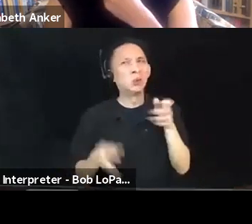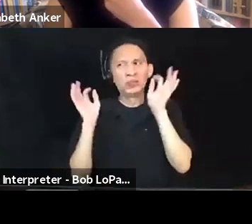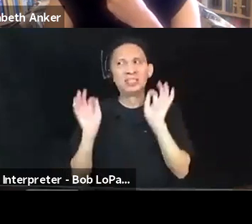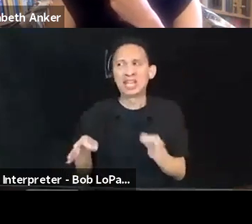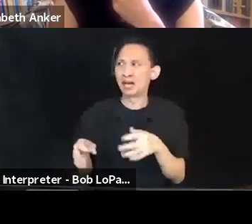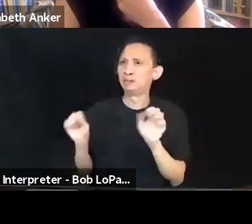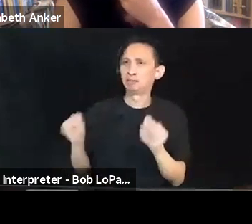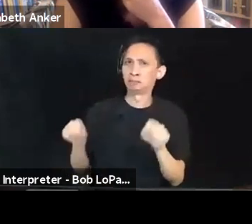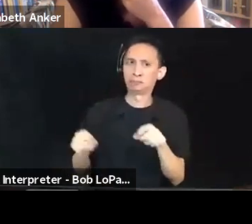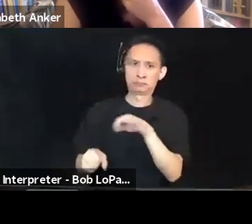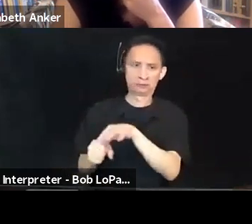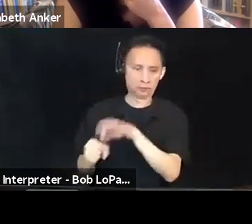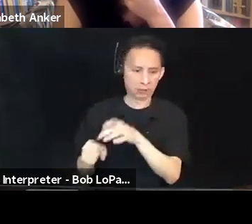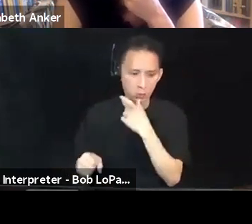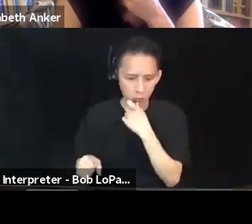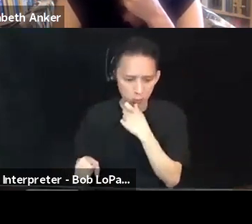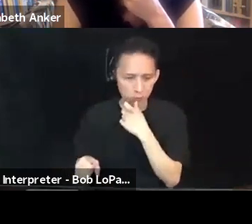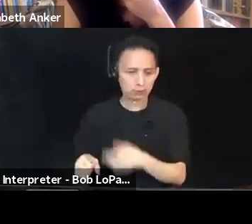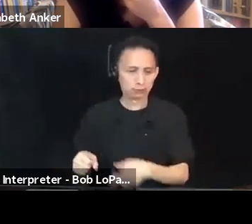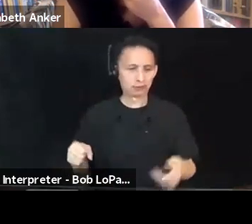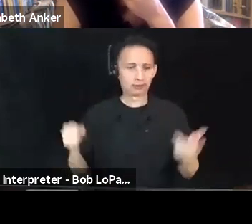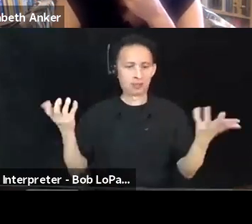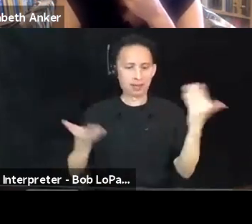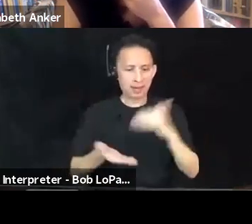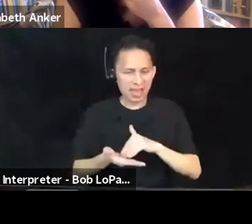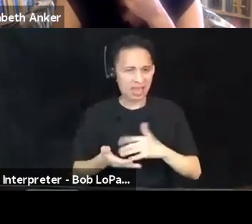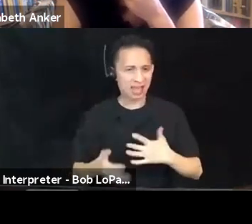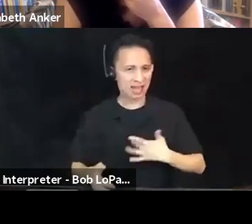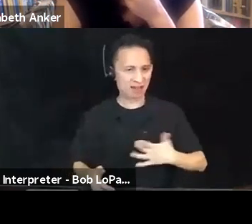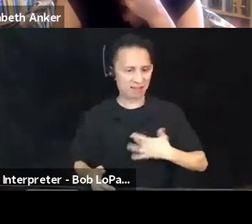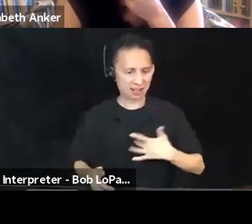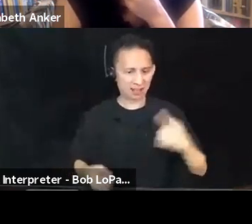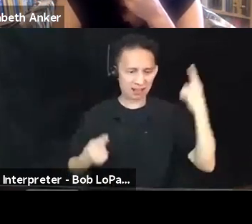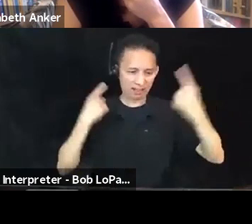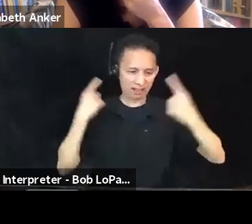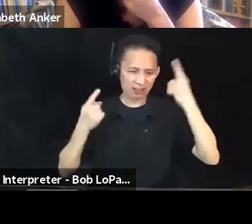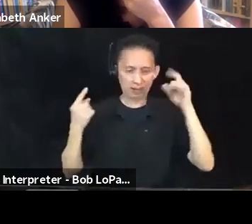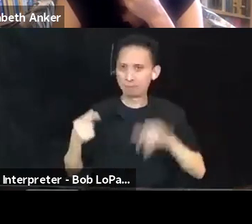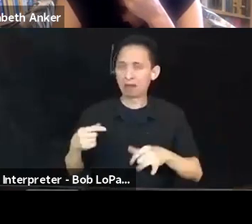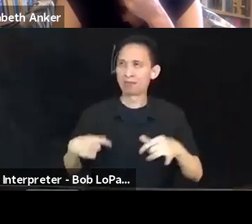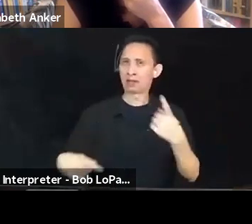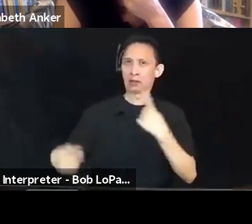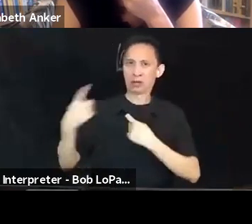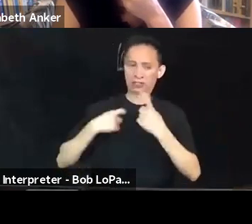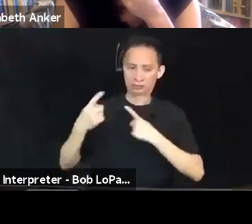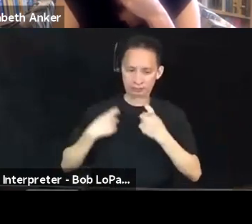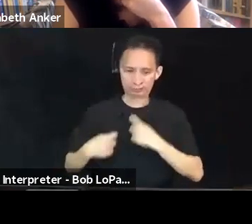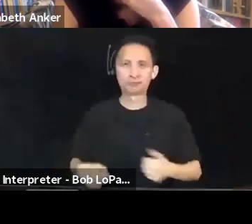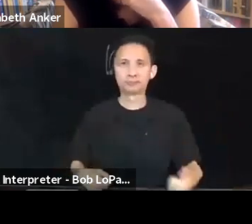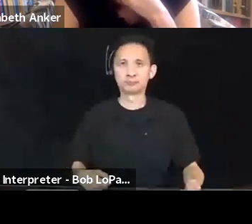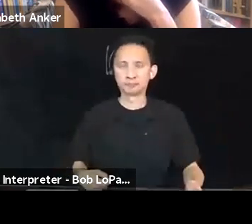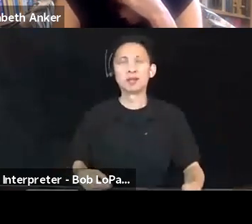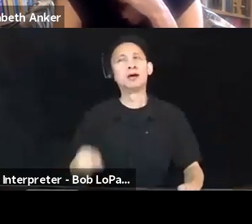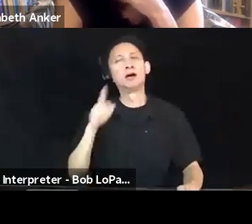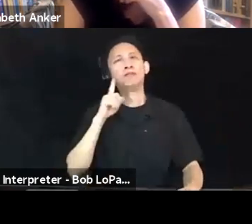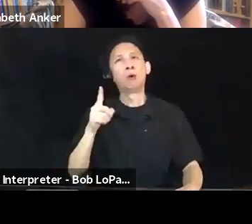in the election, how they get to vote in the election. And again, I think thinking about that question in comparative, both historical and global